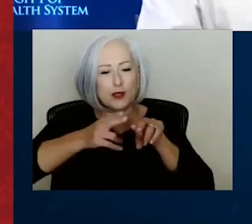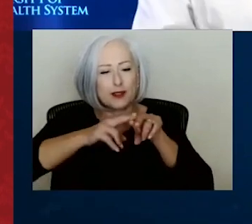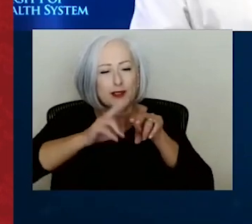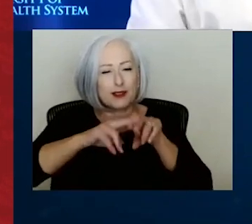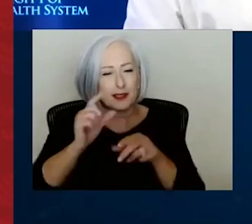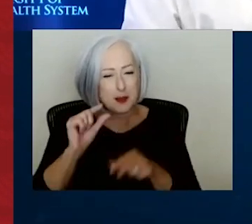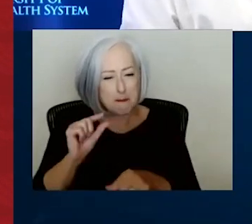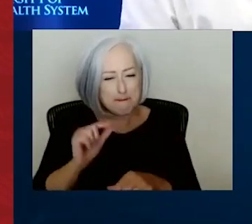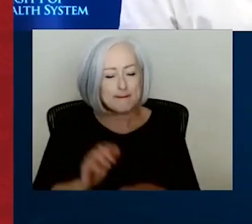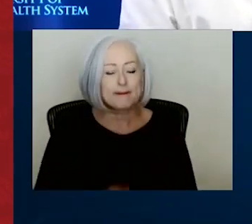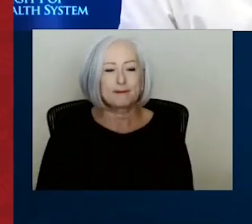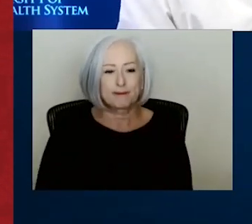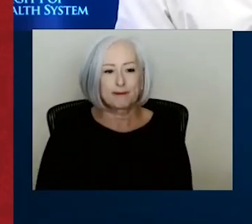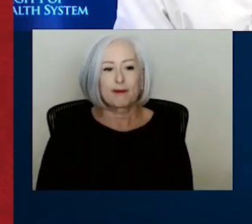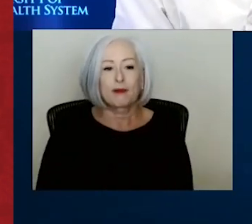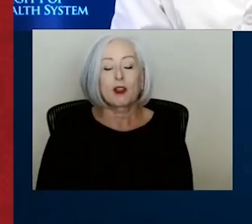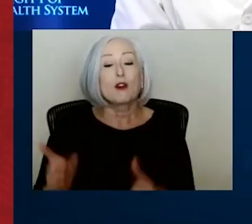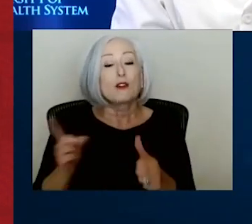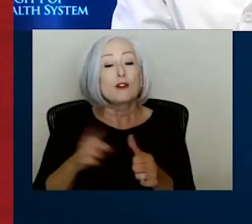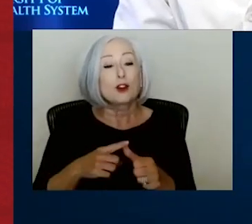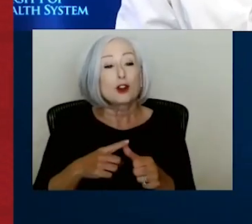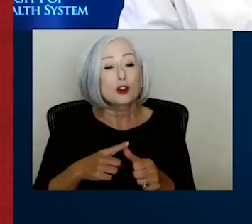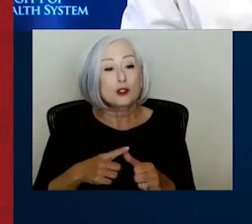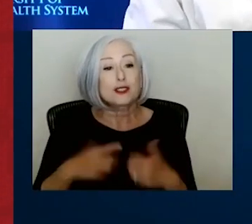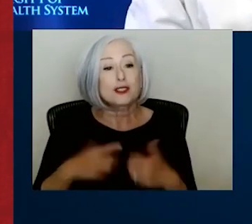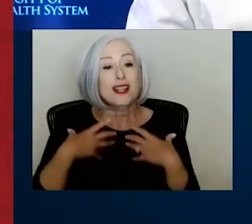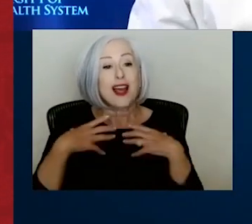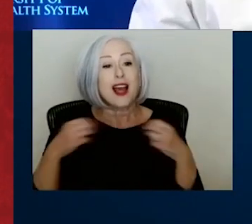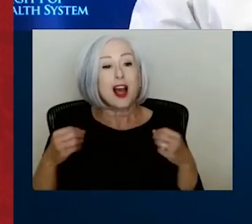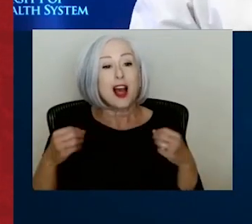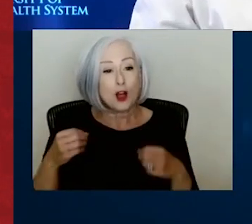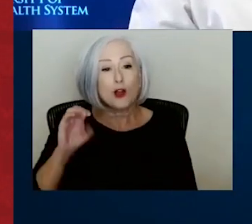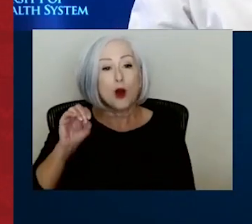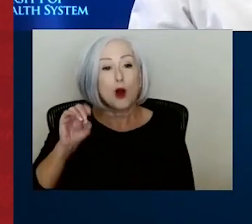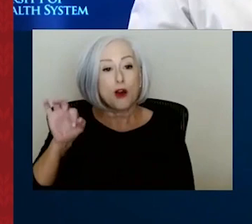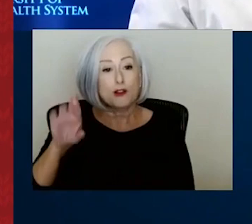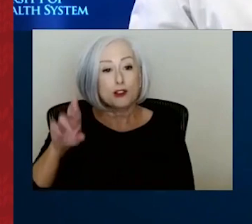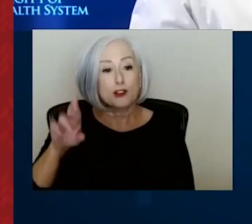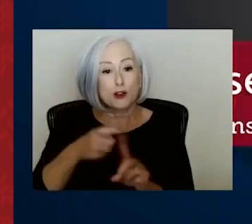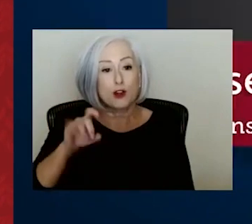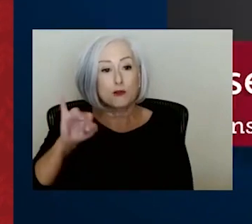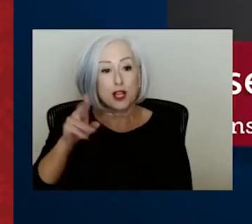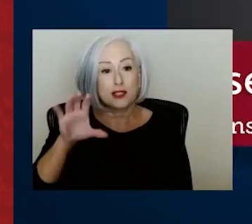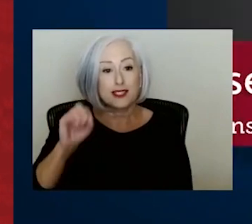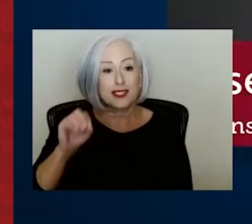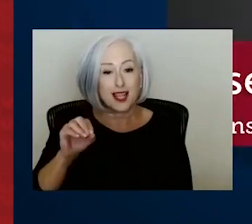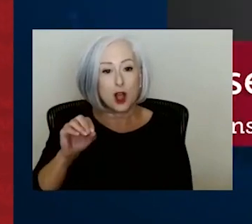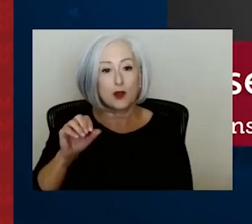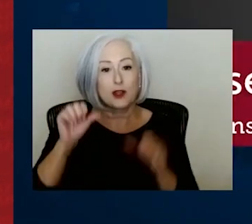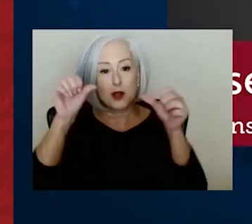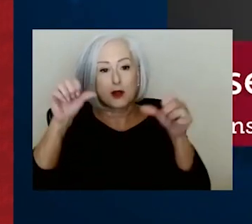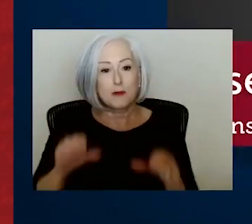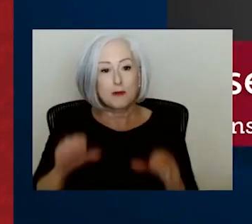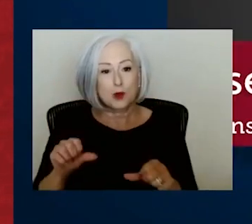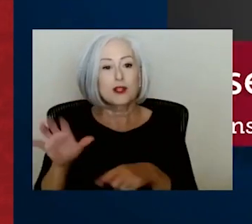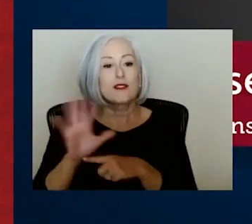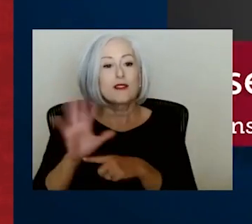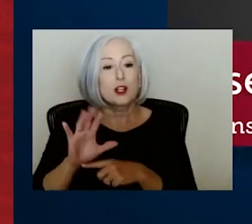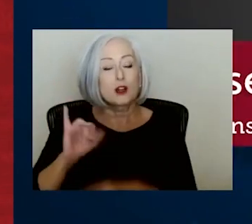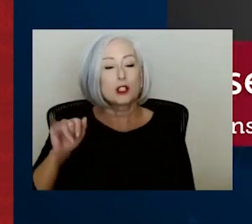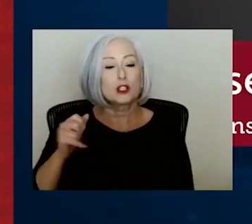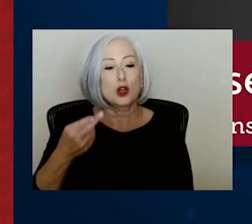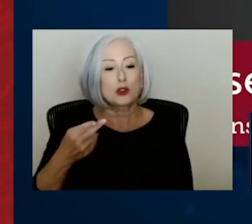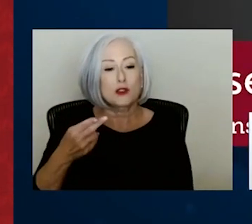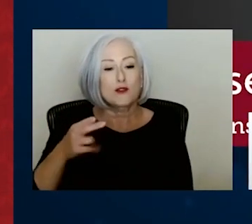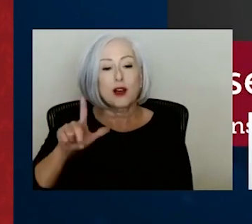first, the health officer in Johnson County posted this video yesterday. Dr. Joseph Lemaster says that